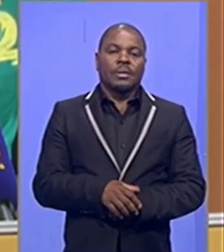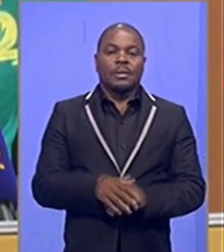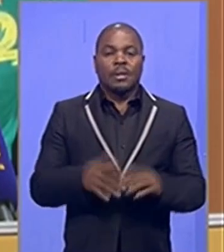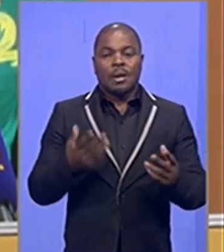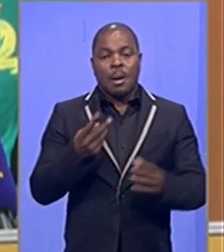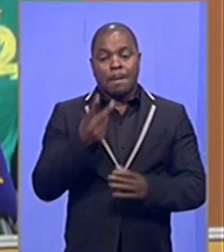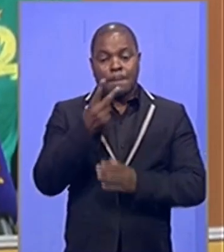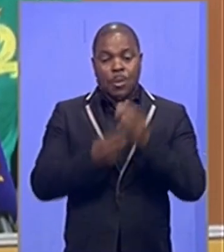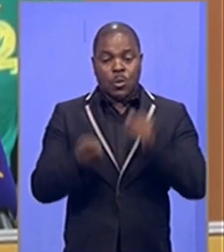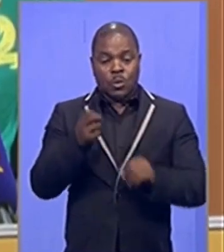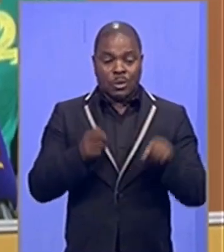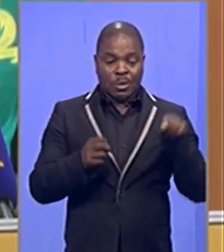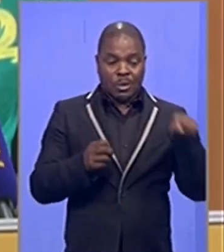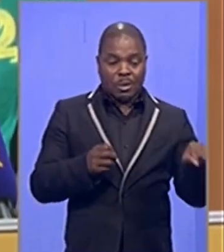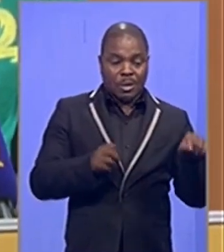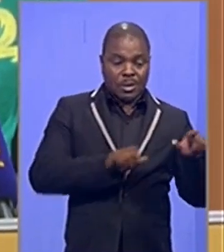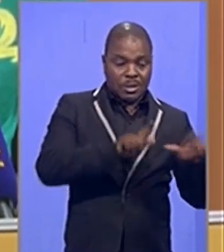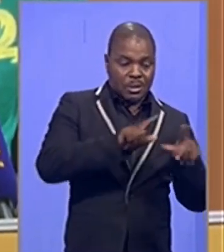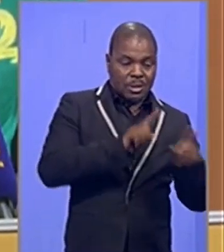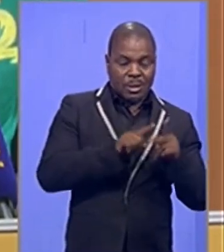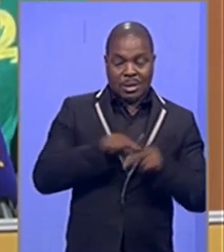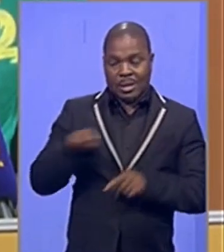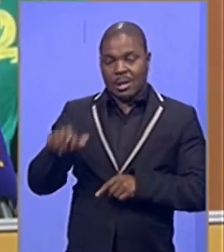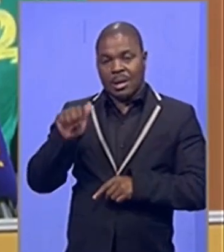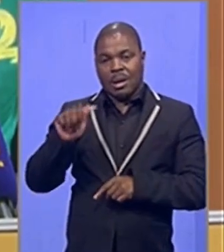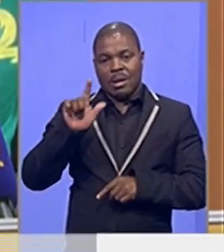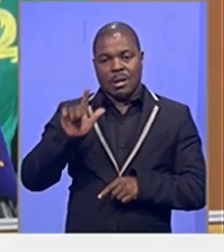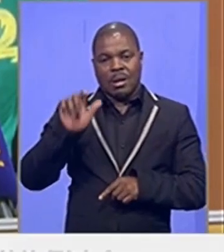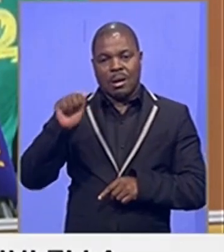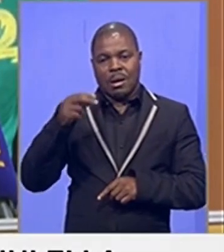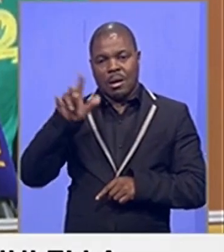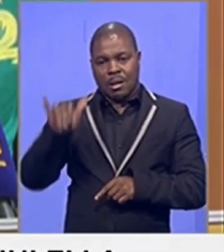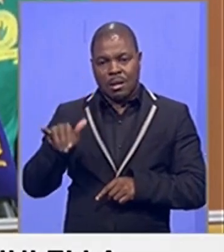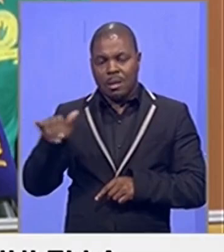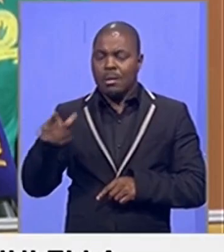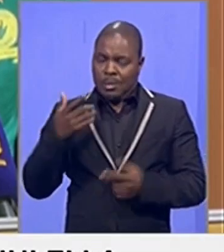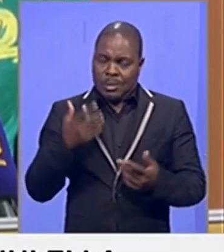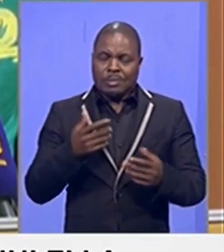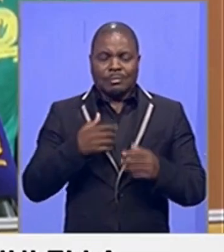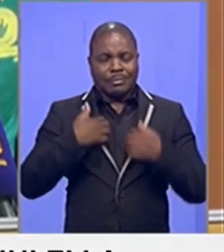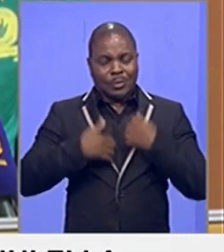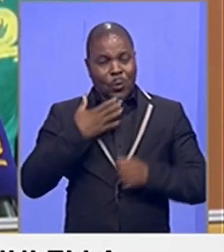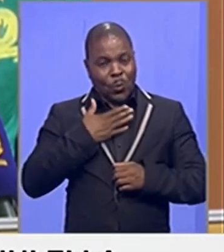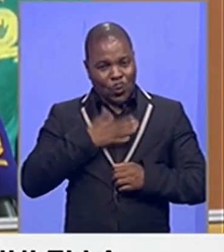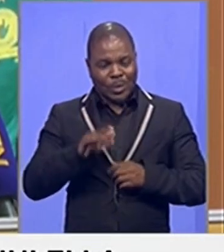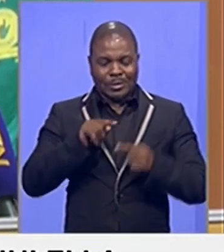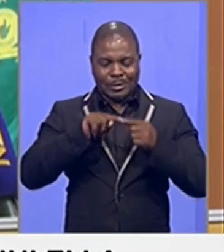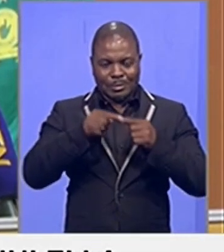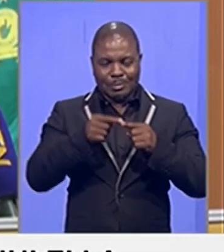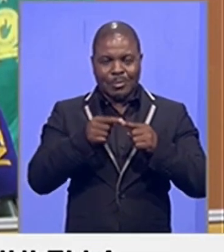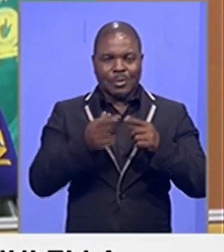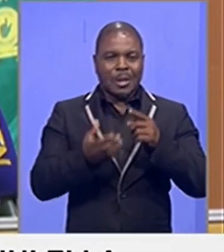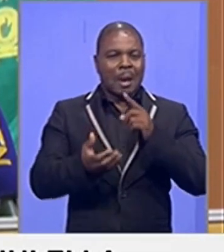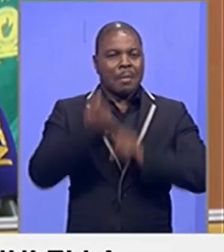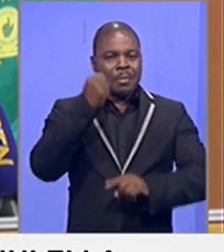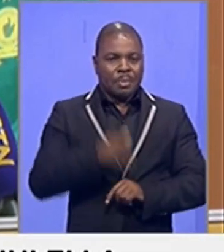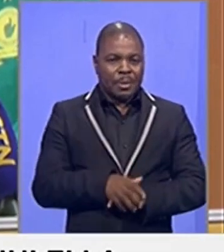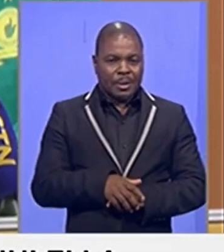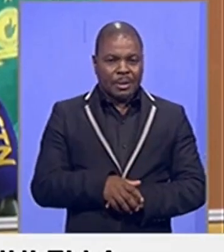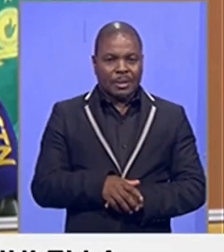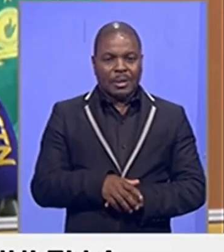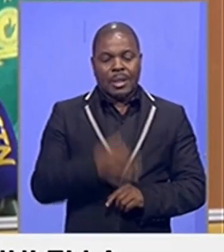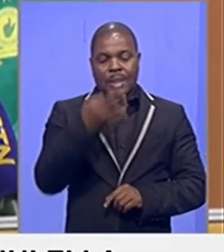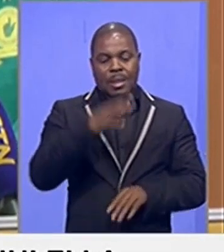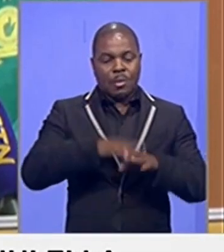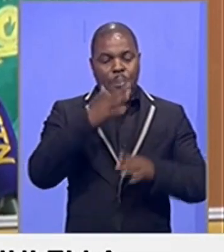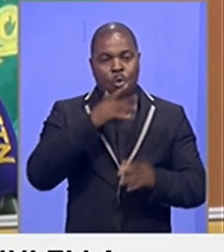Both Sundowns and Ahly have a lot to play for in the group, and still 3 games to